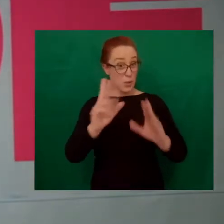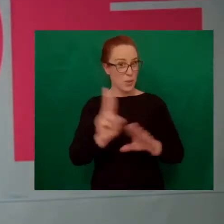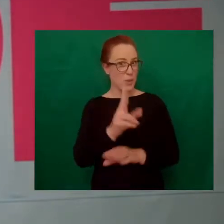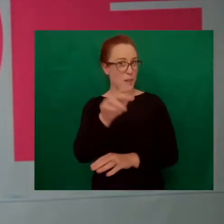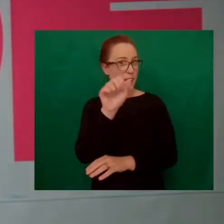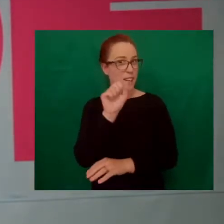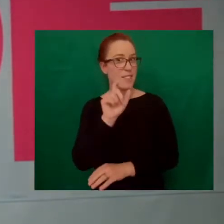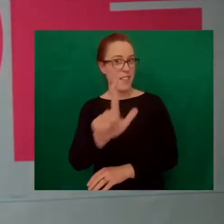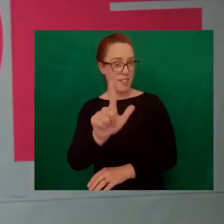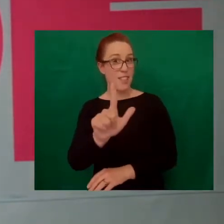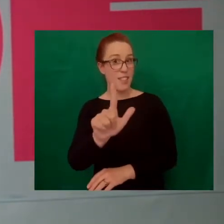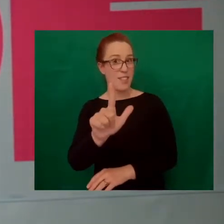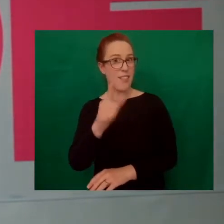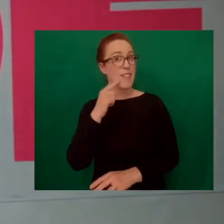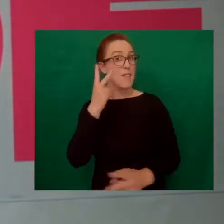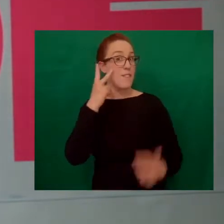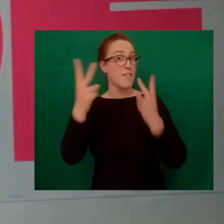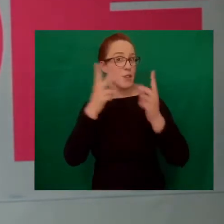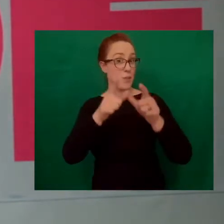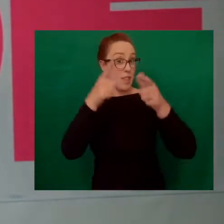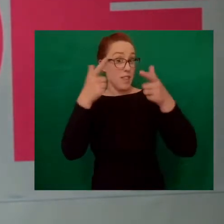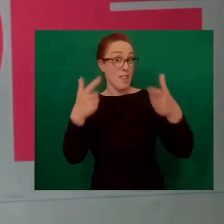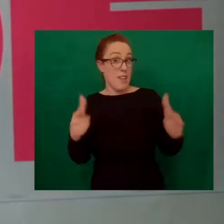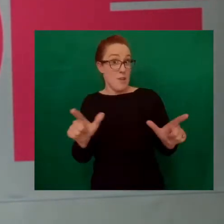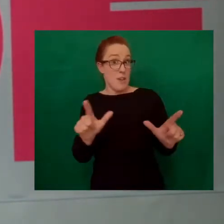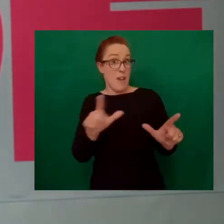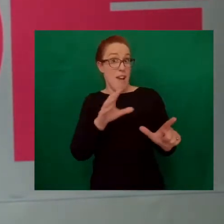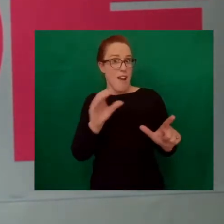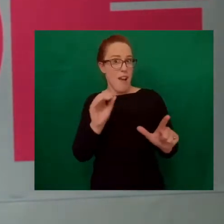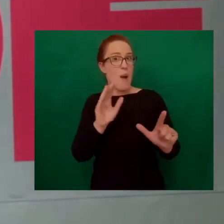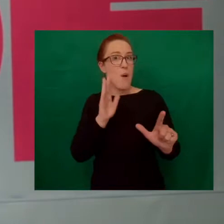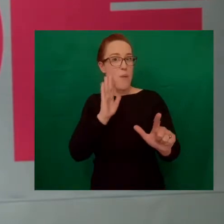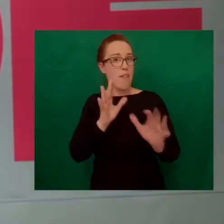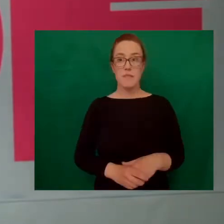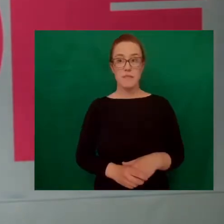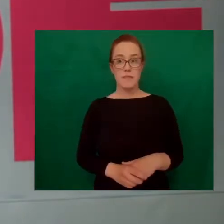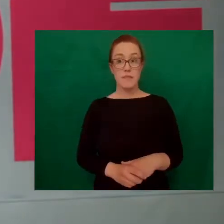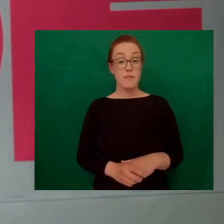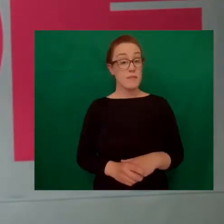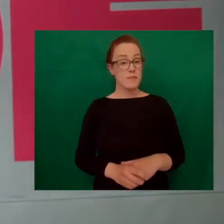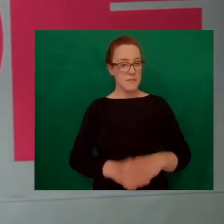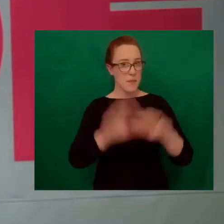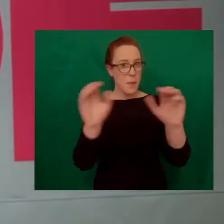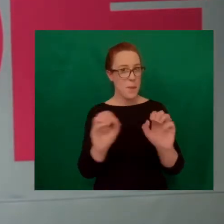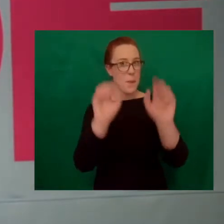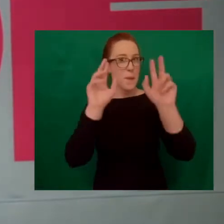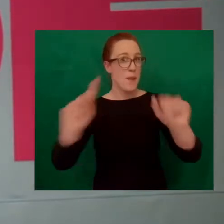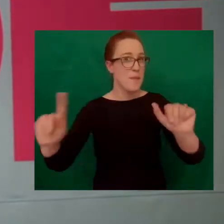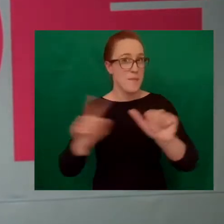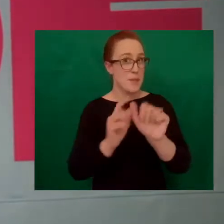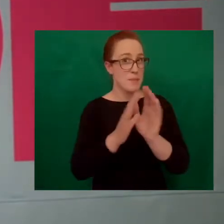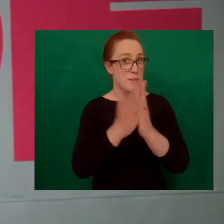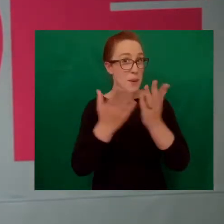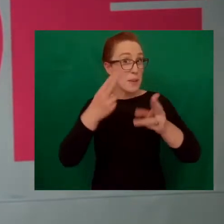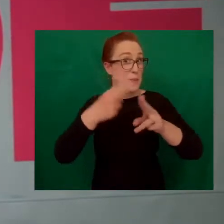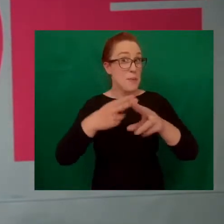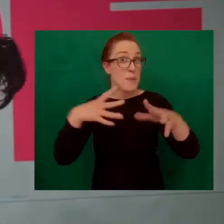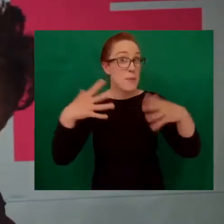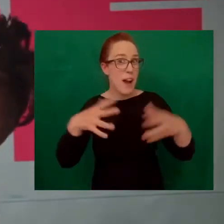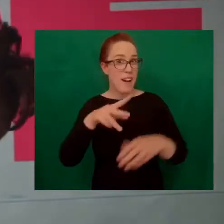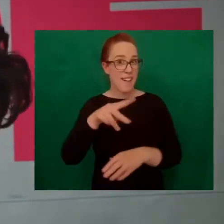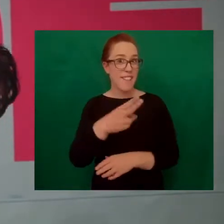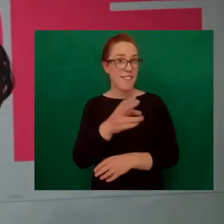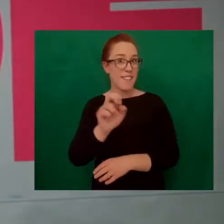Sign Language, which is a visual language, and she's going to be reading along the books with us. All right, so the first book that we're going to read